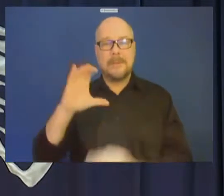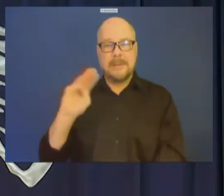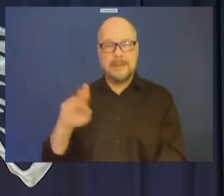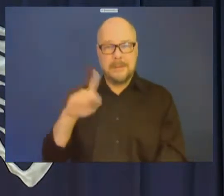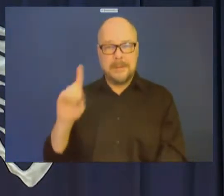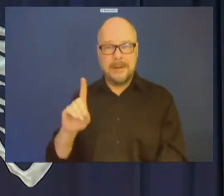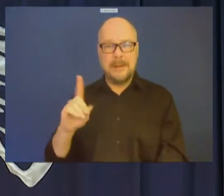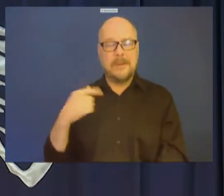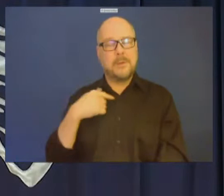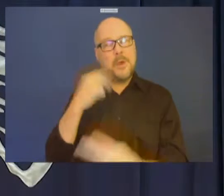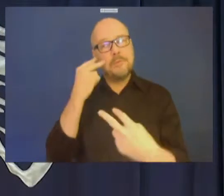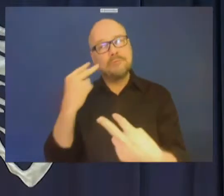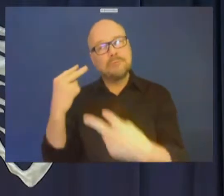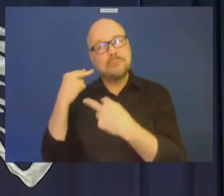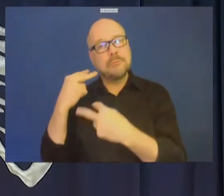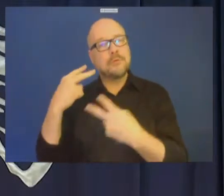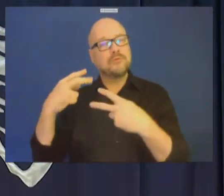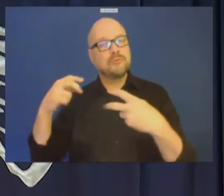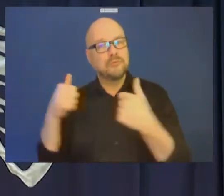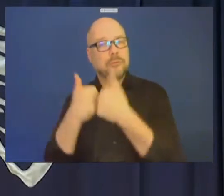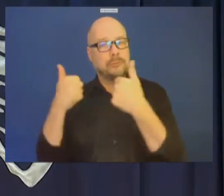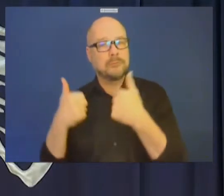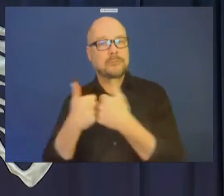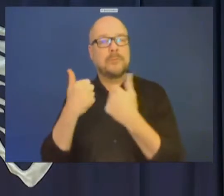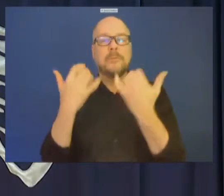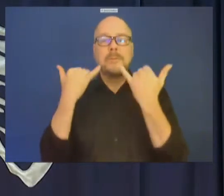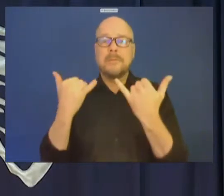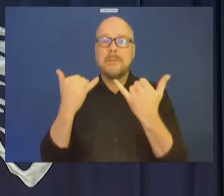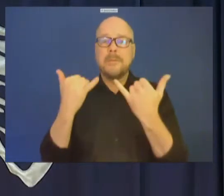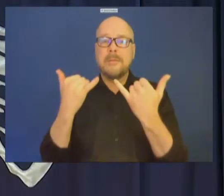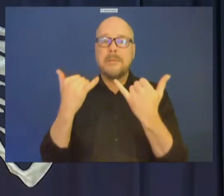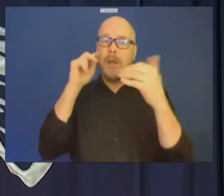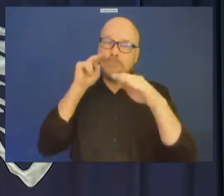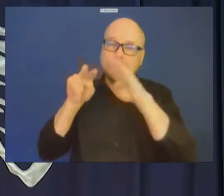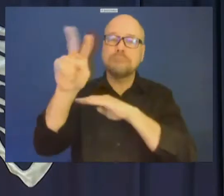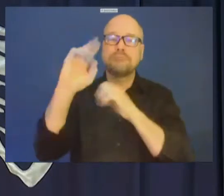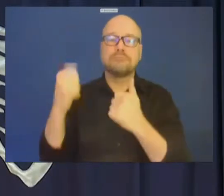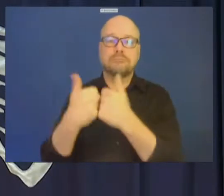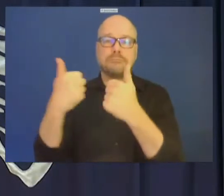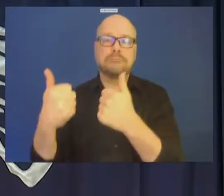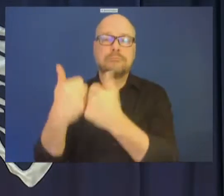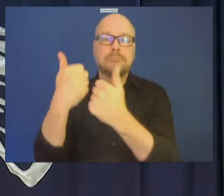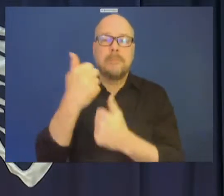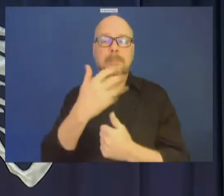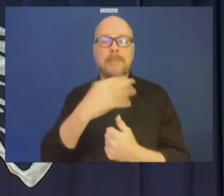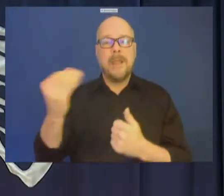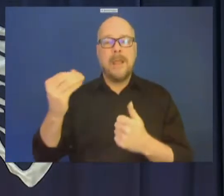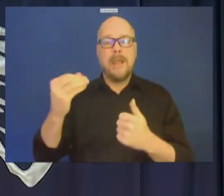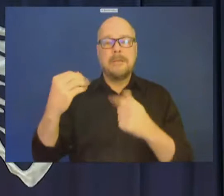brought us to this moment, we must turn our thoughts to the struggles we will endure and the weight we will carry from this day forward.